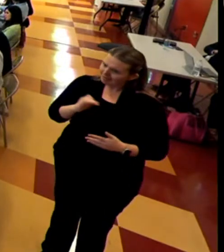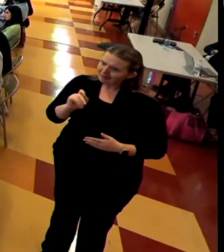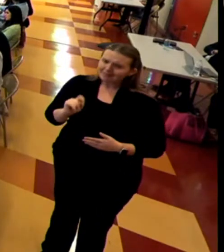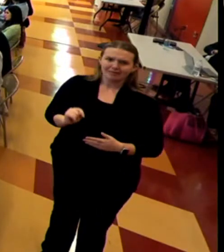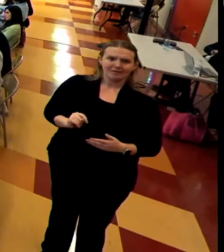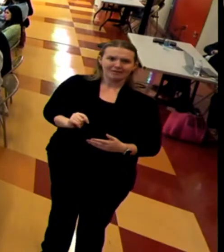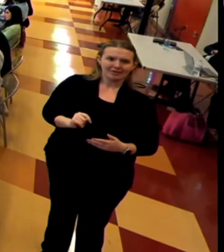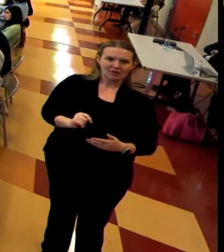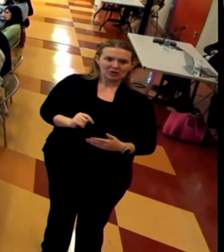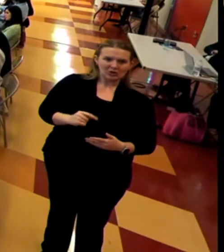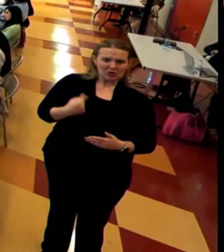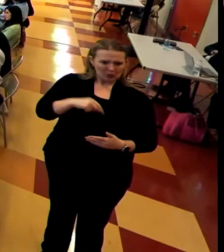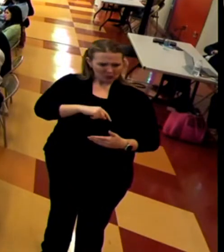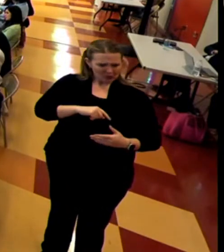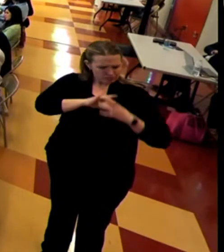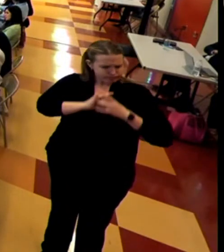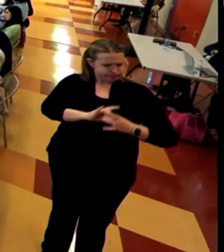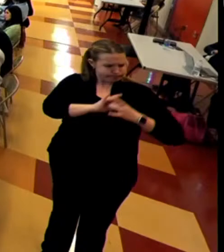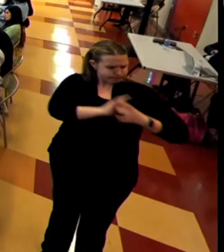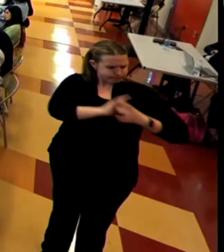We're very tight-knit, like I said.